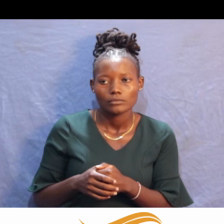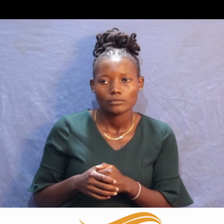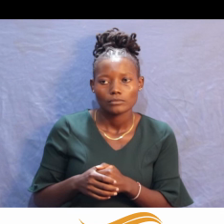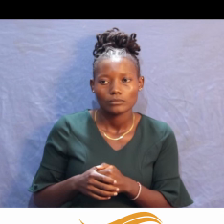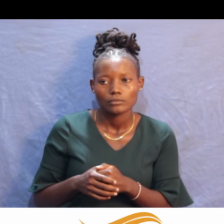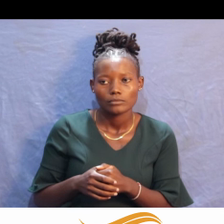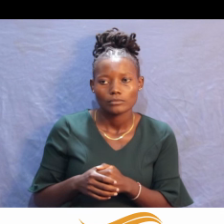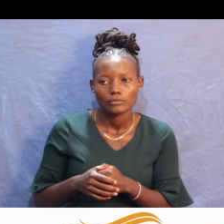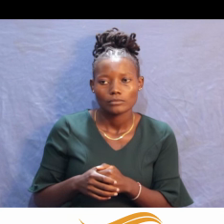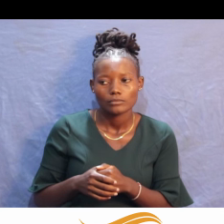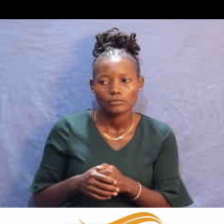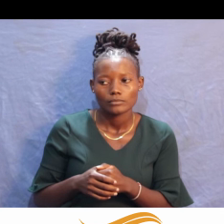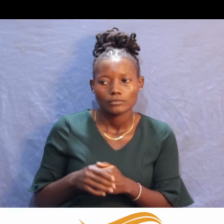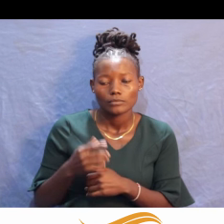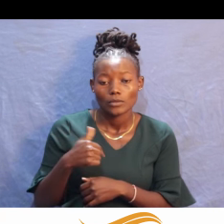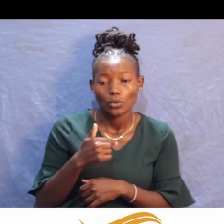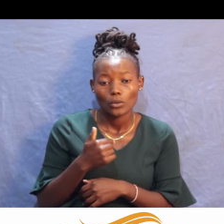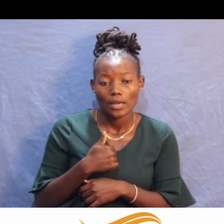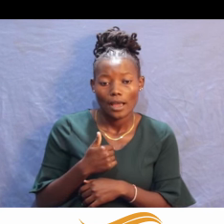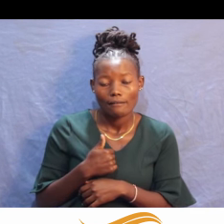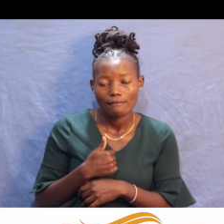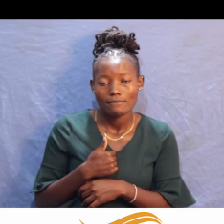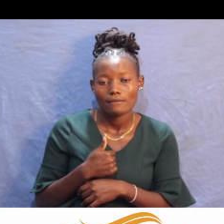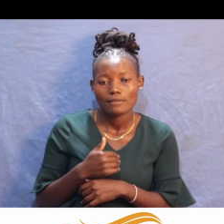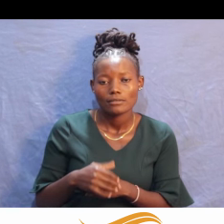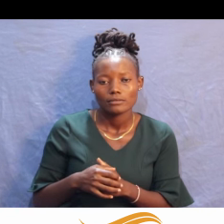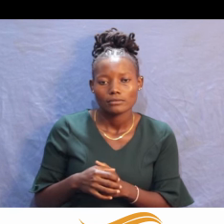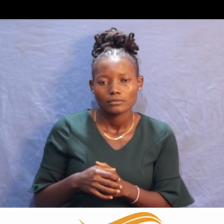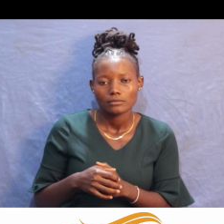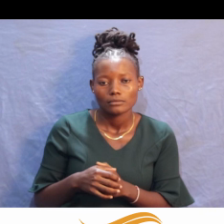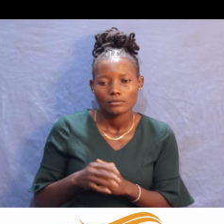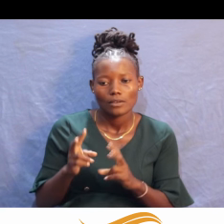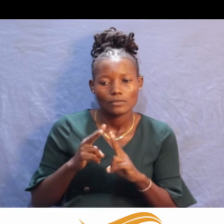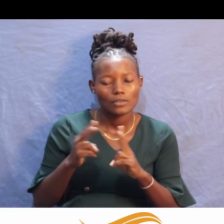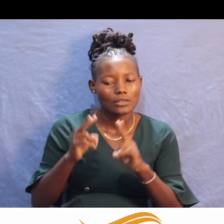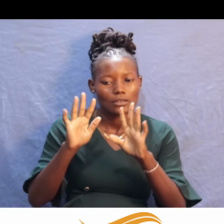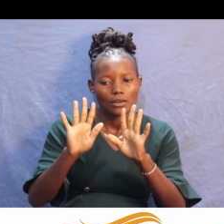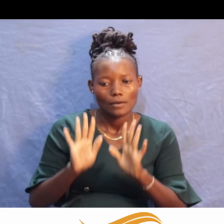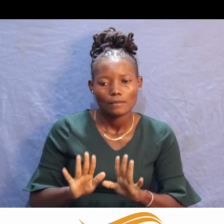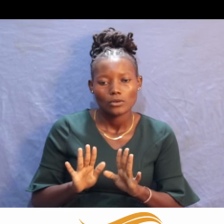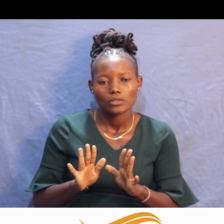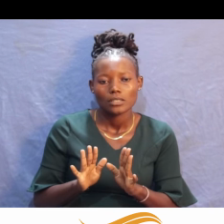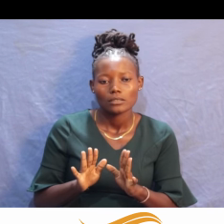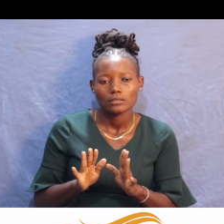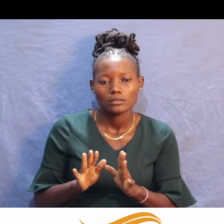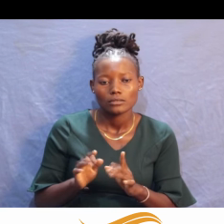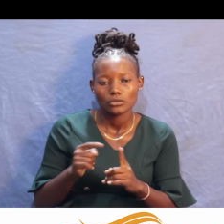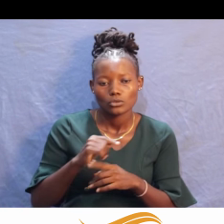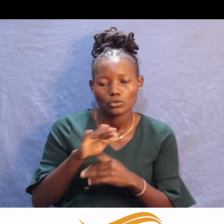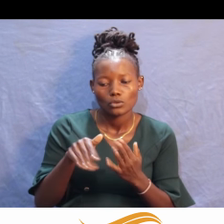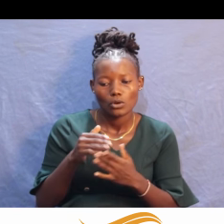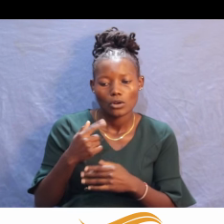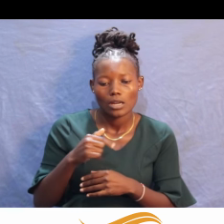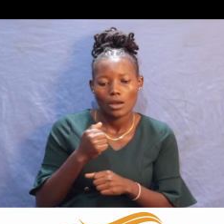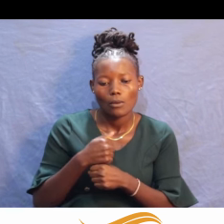workload. We have a measurement that is very important to overall look at the overall fitness of